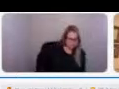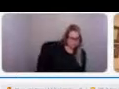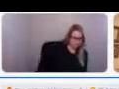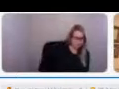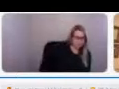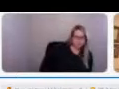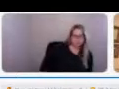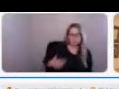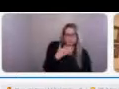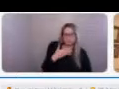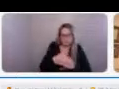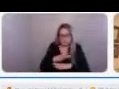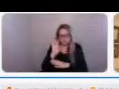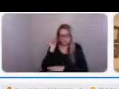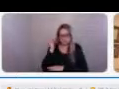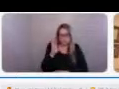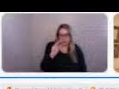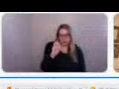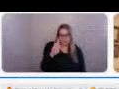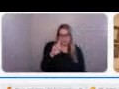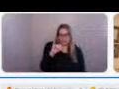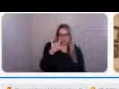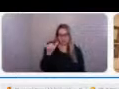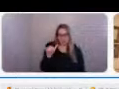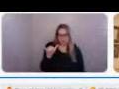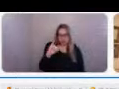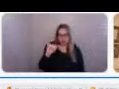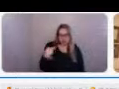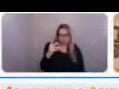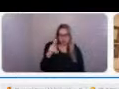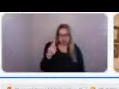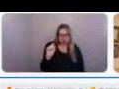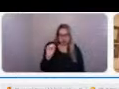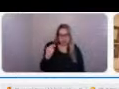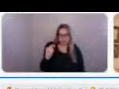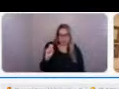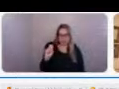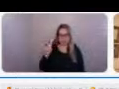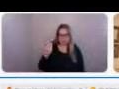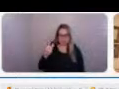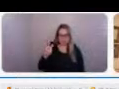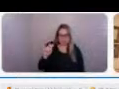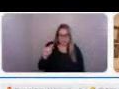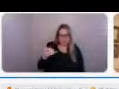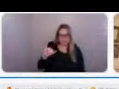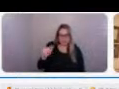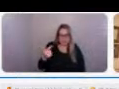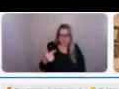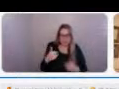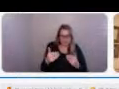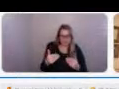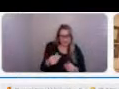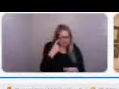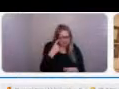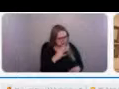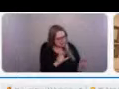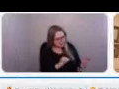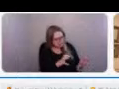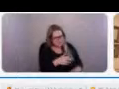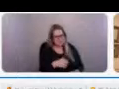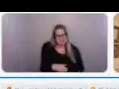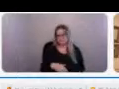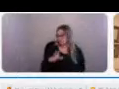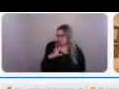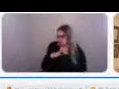thank you the next speaker is marilyn jackson downing maryland if you could unmute there you go i thought i did